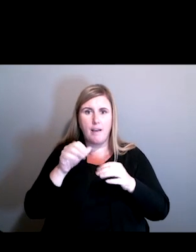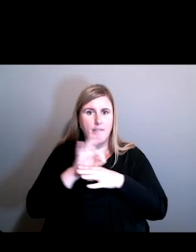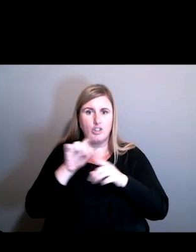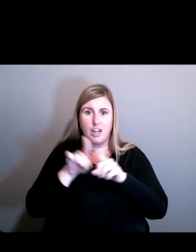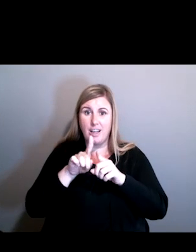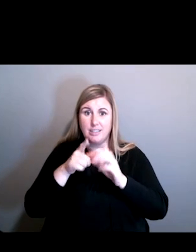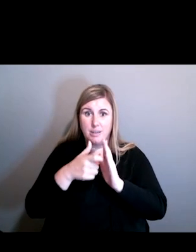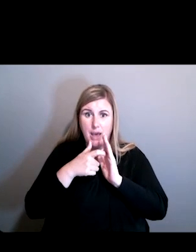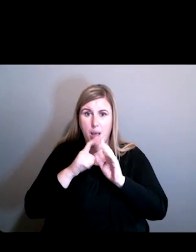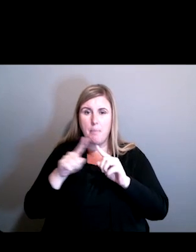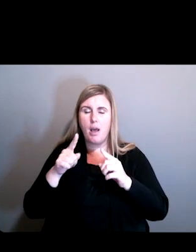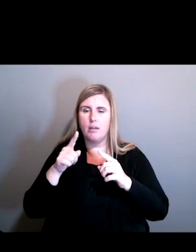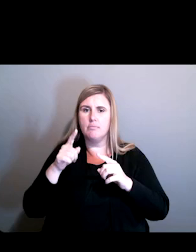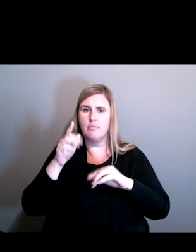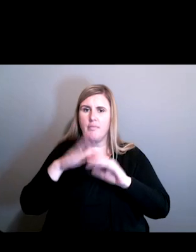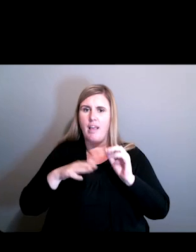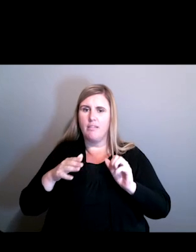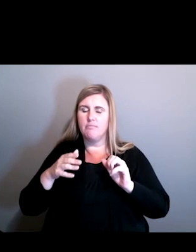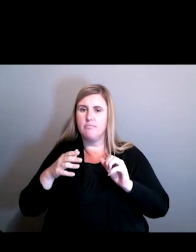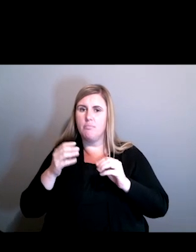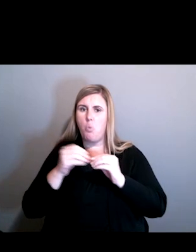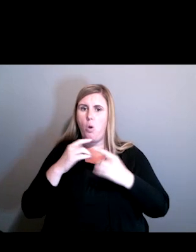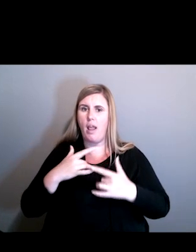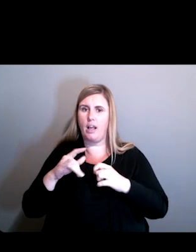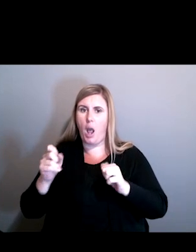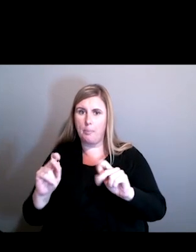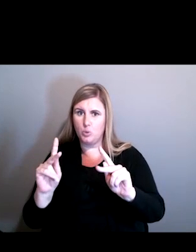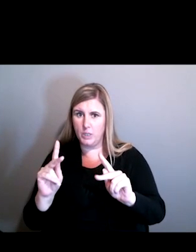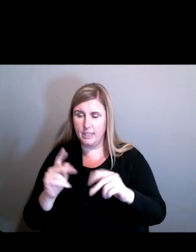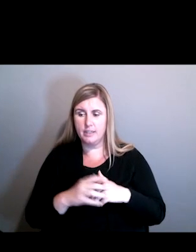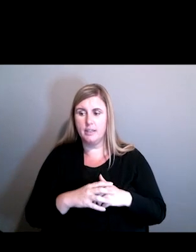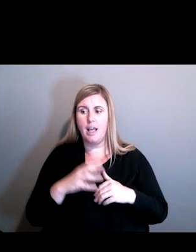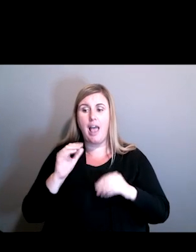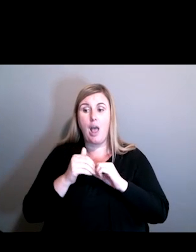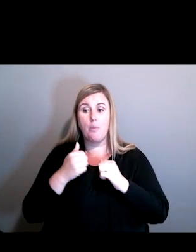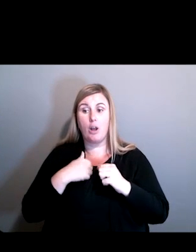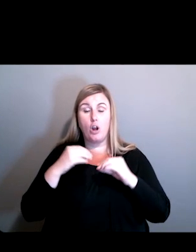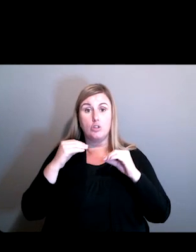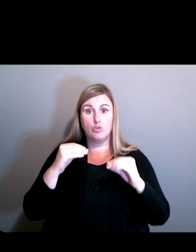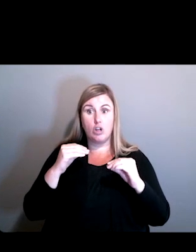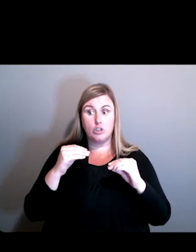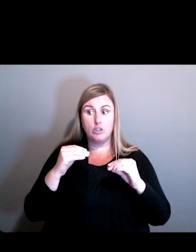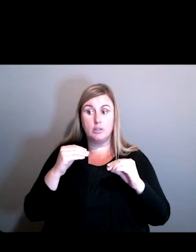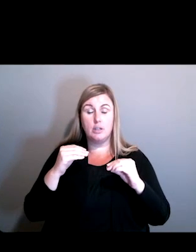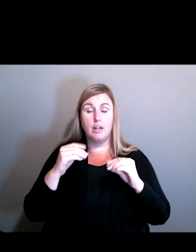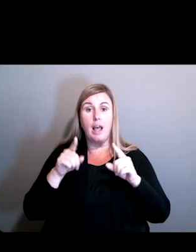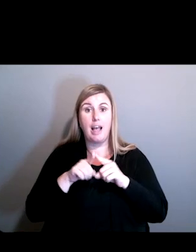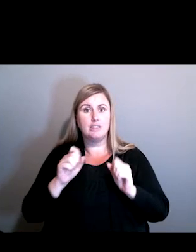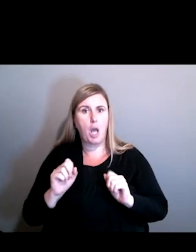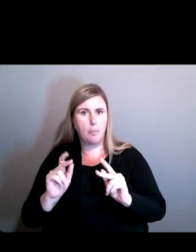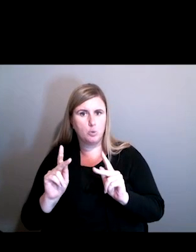function as a demand, but rather as an opportunity. So how do we make our instruction as an